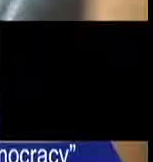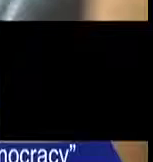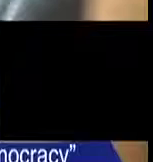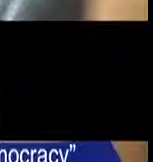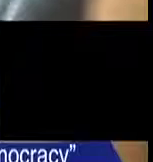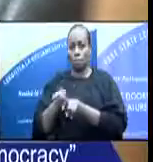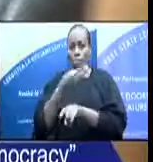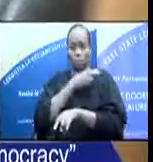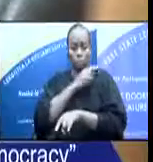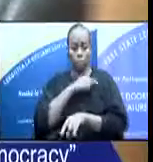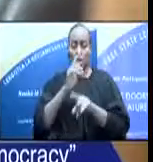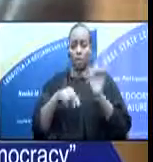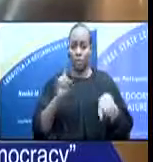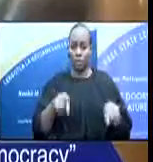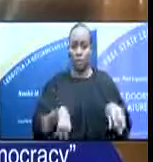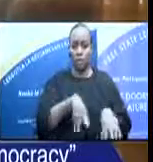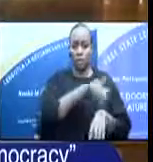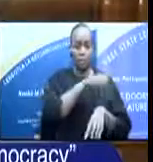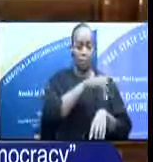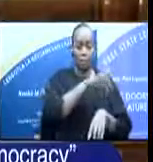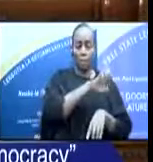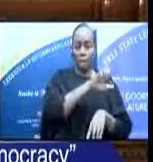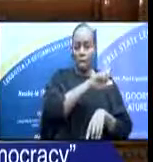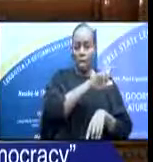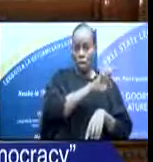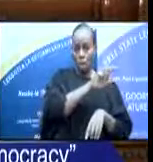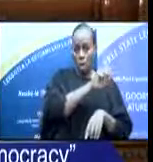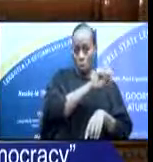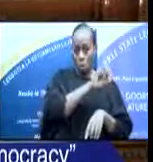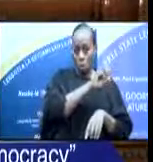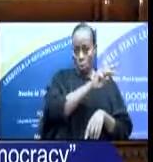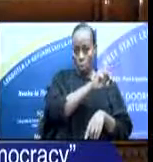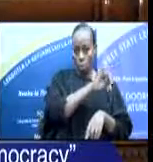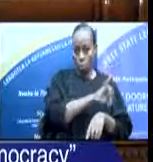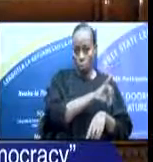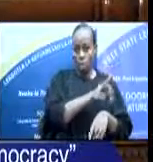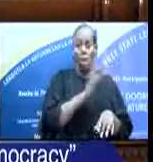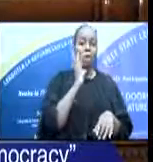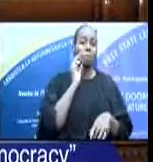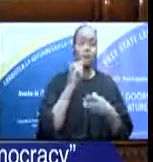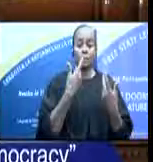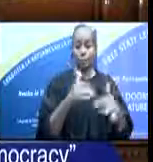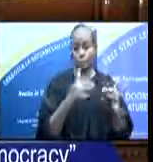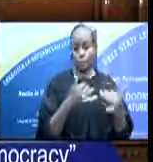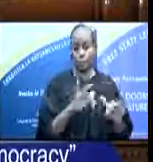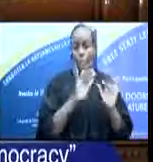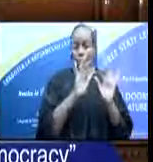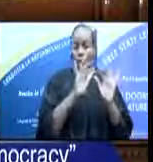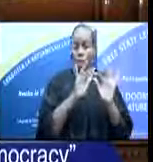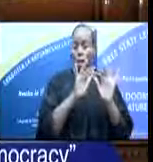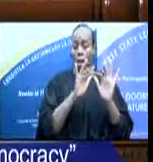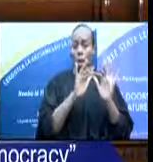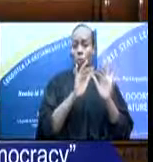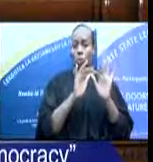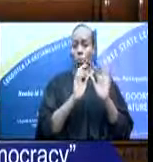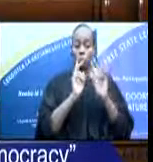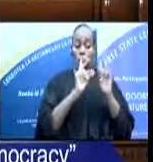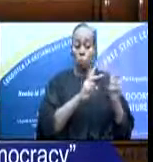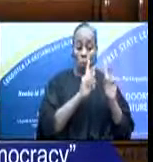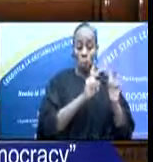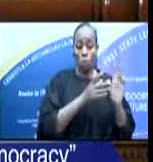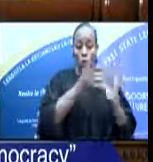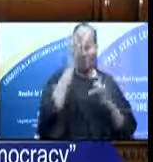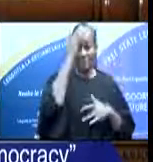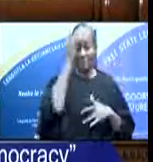different hospitals. Pelinomi Tertiary Hospital often experiences an overwhelming demand for orthopedic